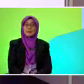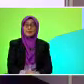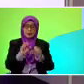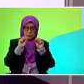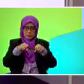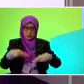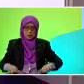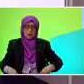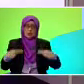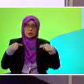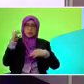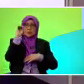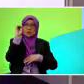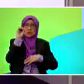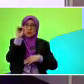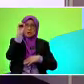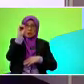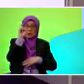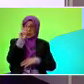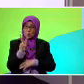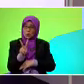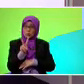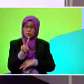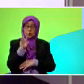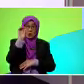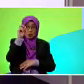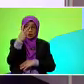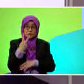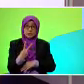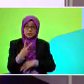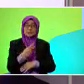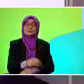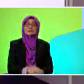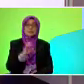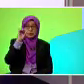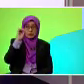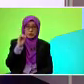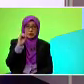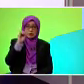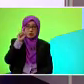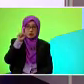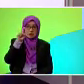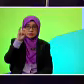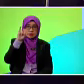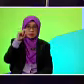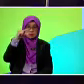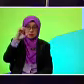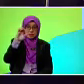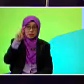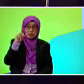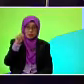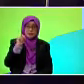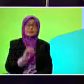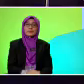So they can actually metabolize and decompose, our waste or domestic waste.